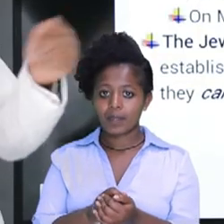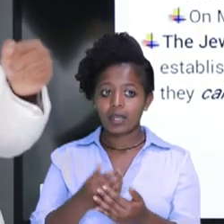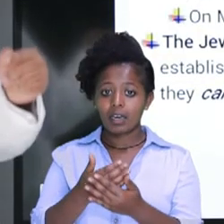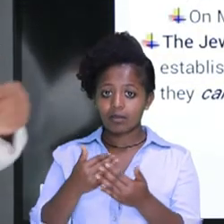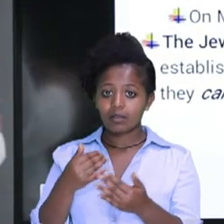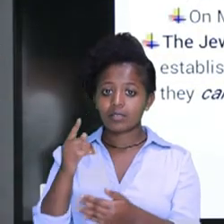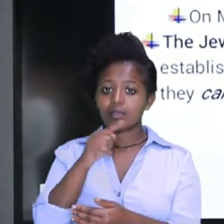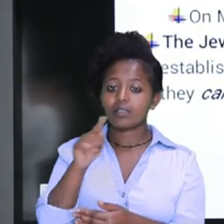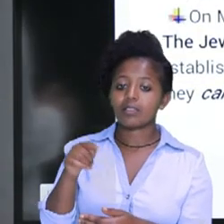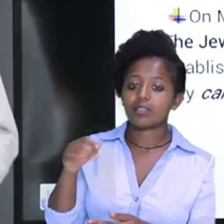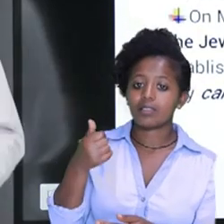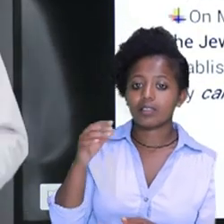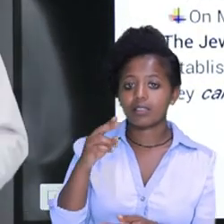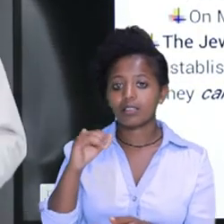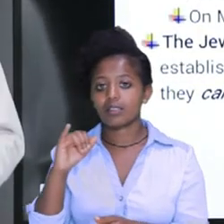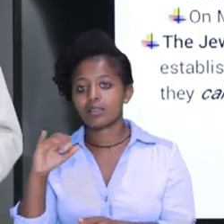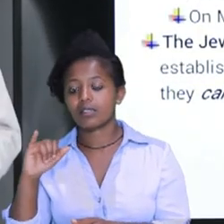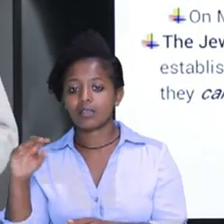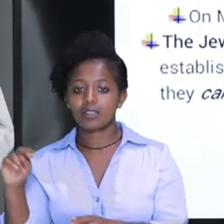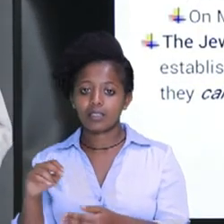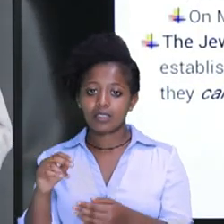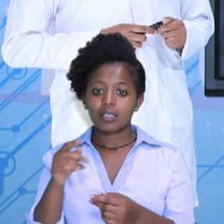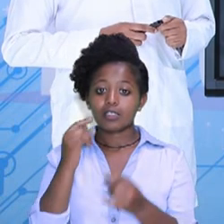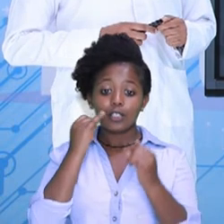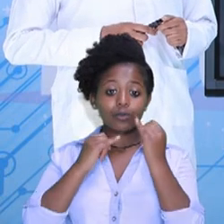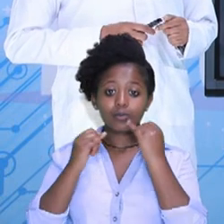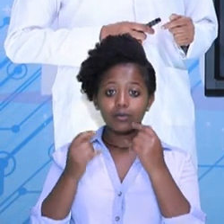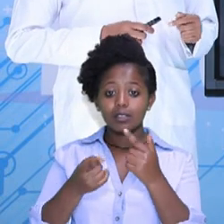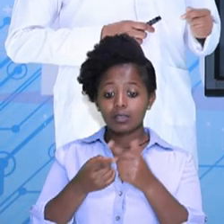After the end of Second World War, the Jews